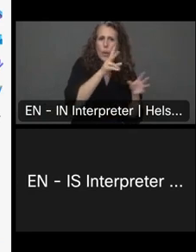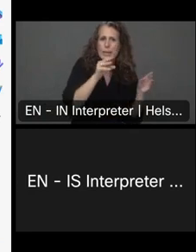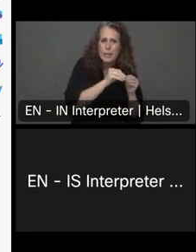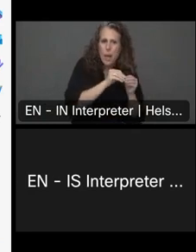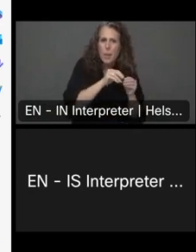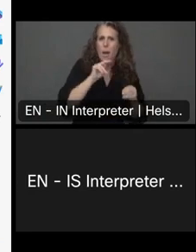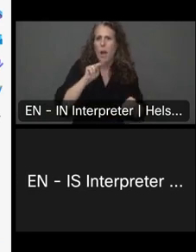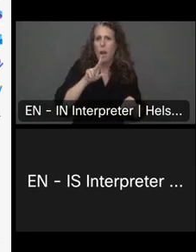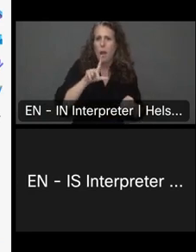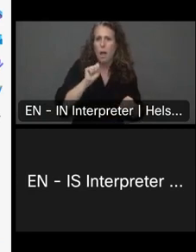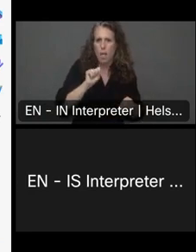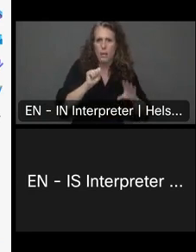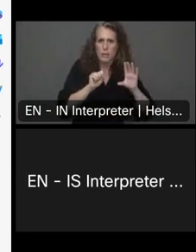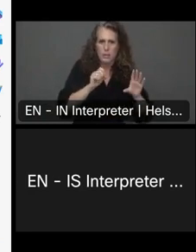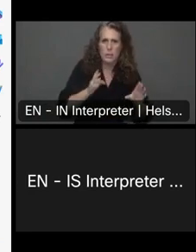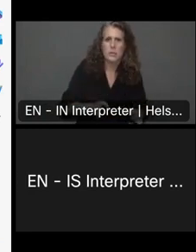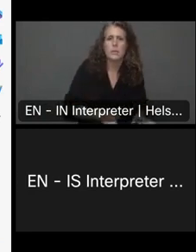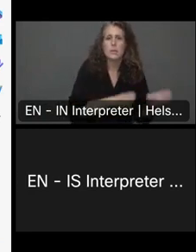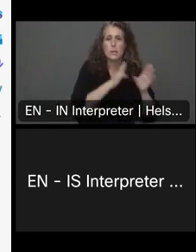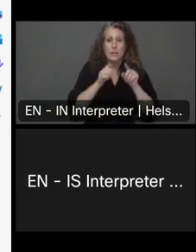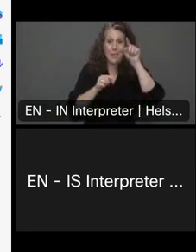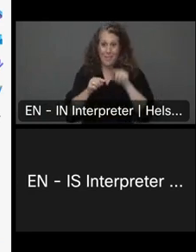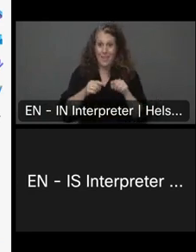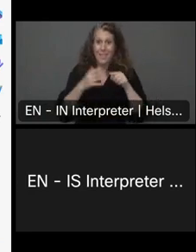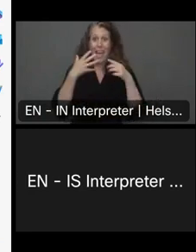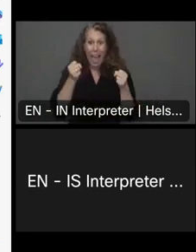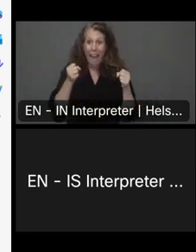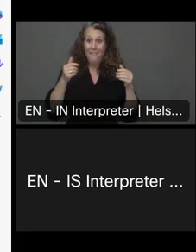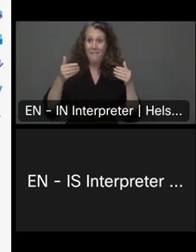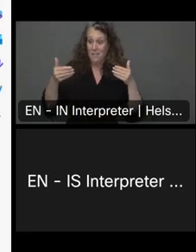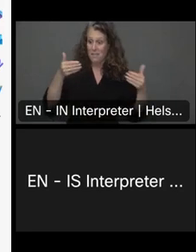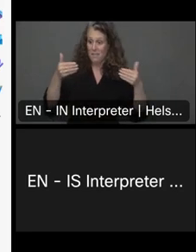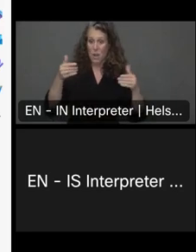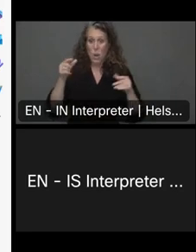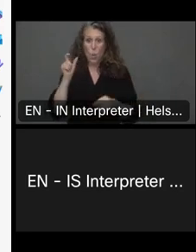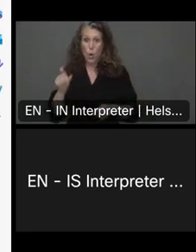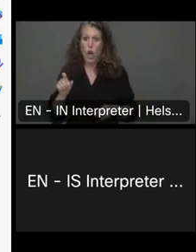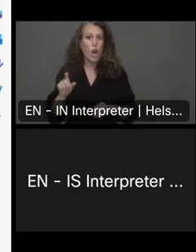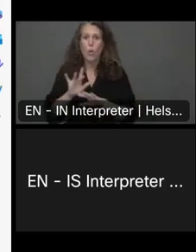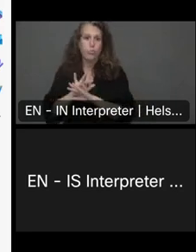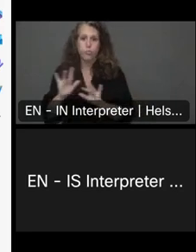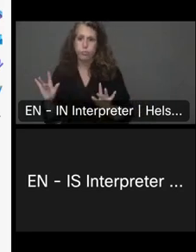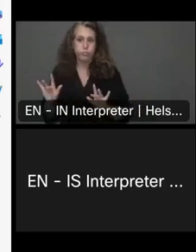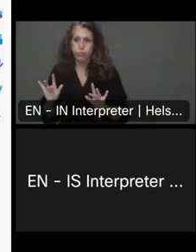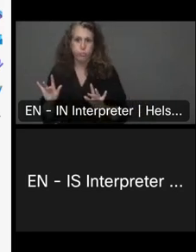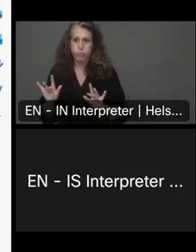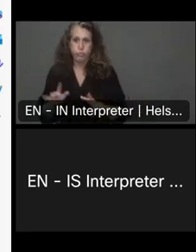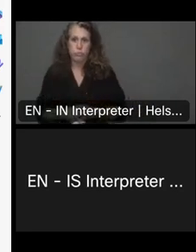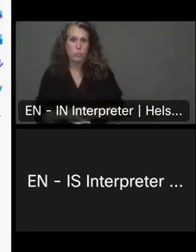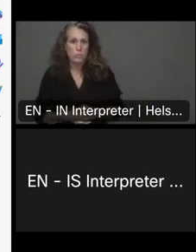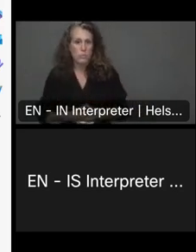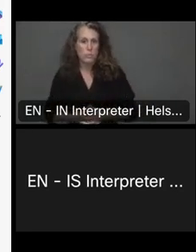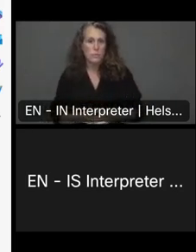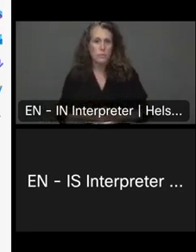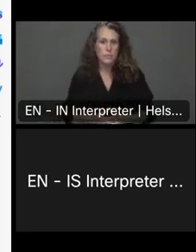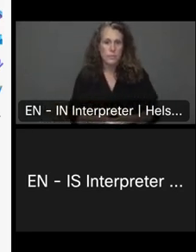no corresponding word, although we can express it by negating the universal. So in terms